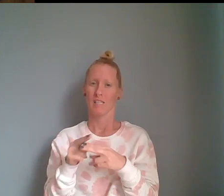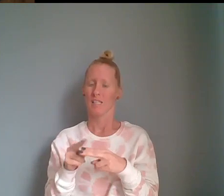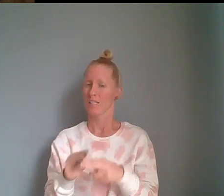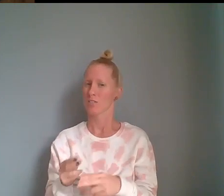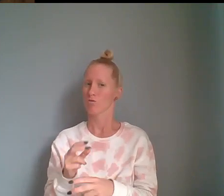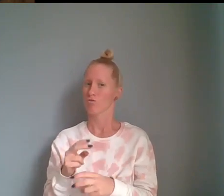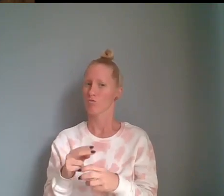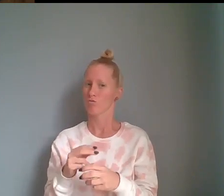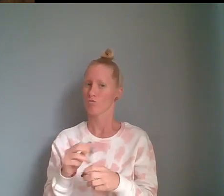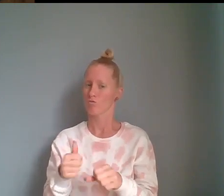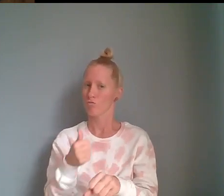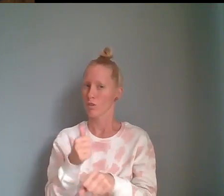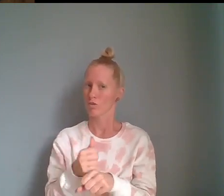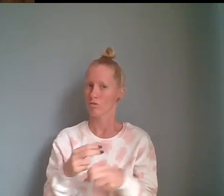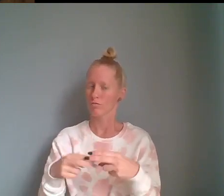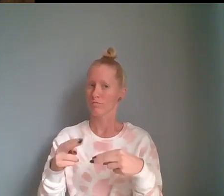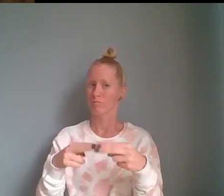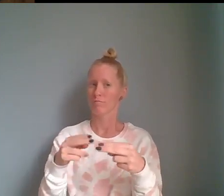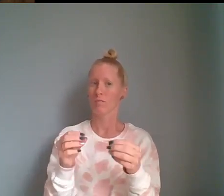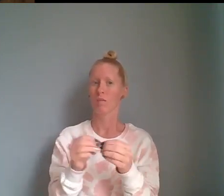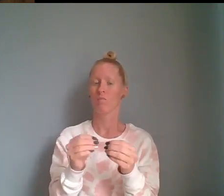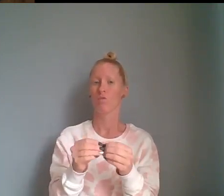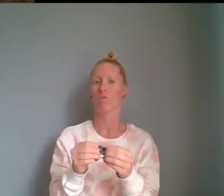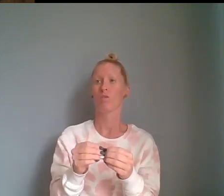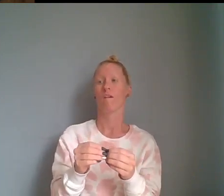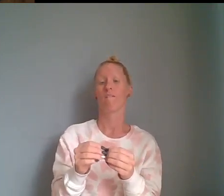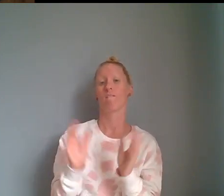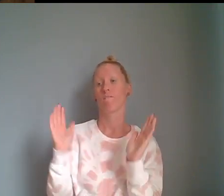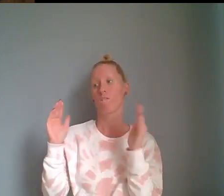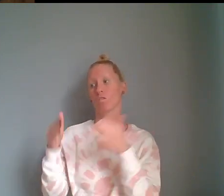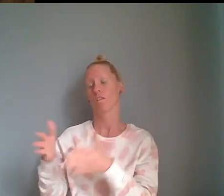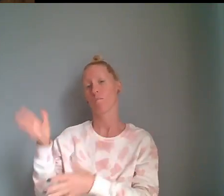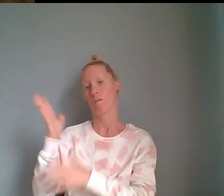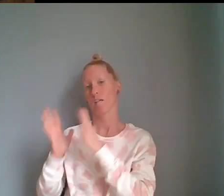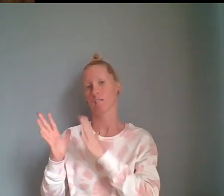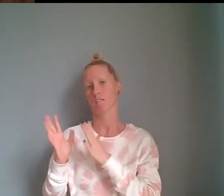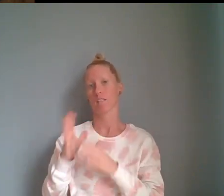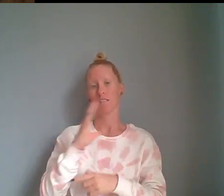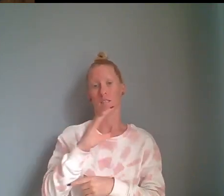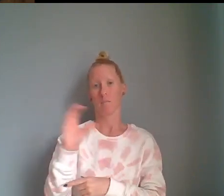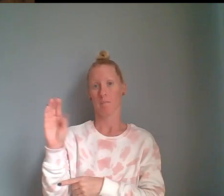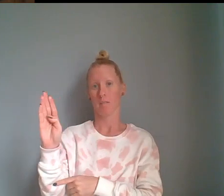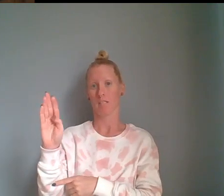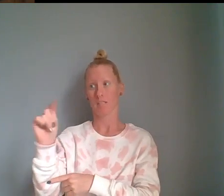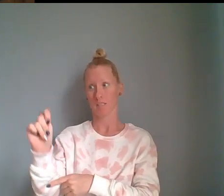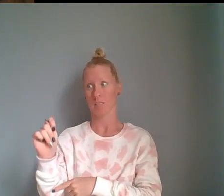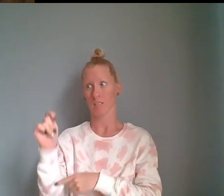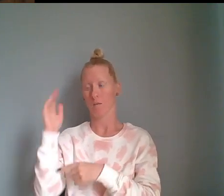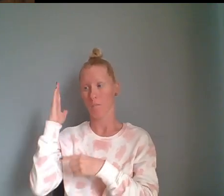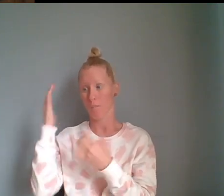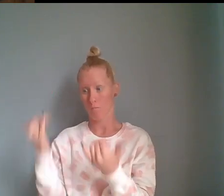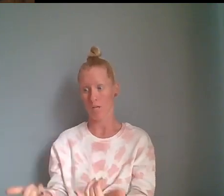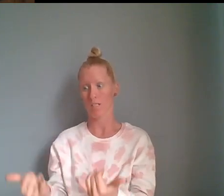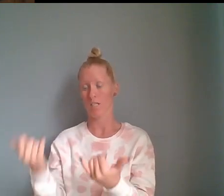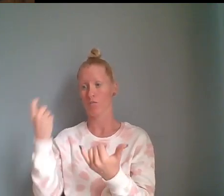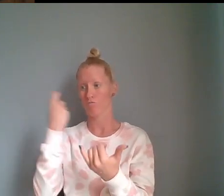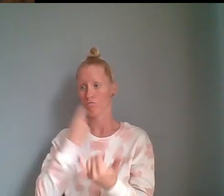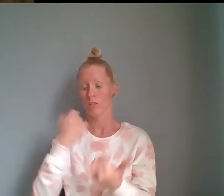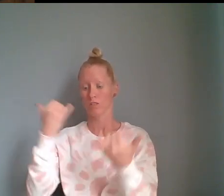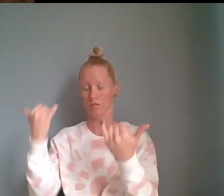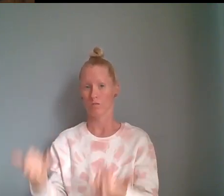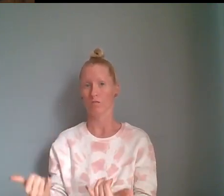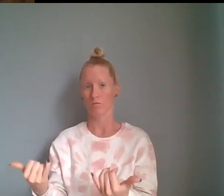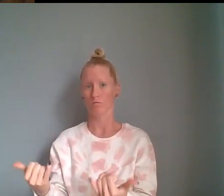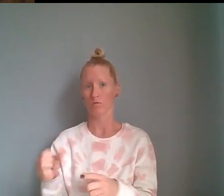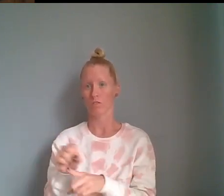behavioral therapy, and it's more focused on the past. CBT is very focused on the present and dealing with the current situation that you're